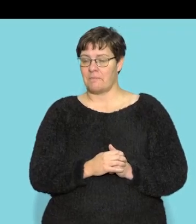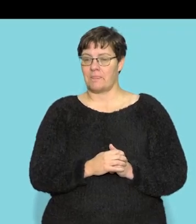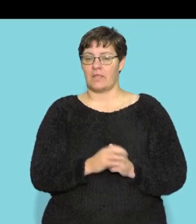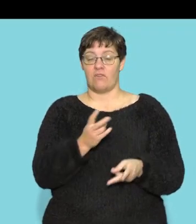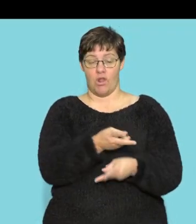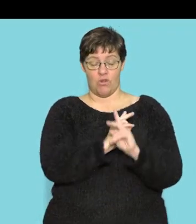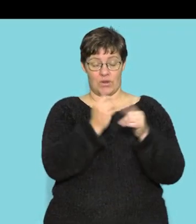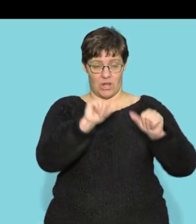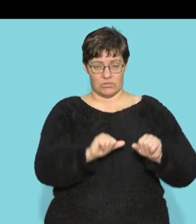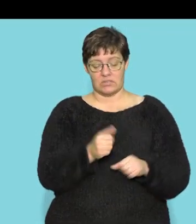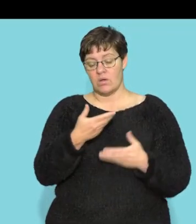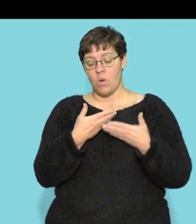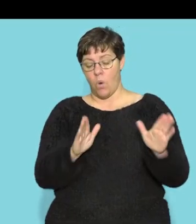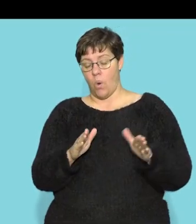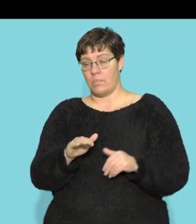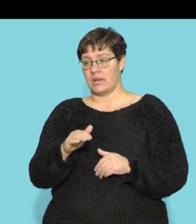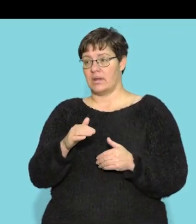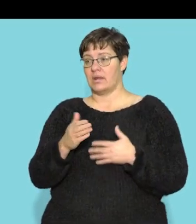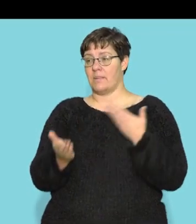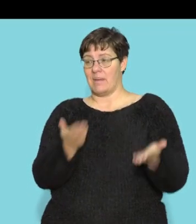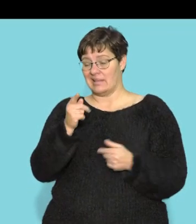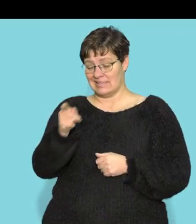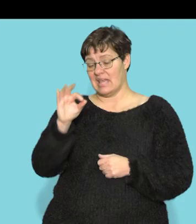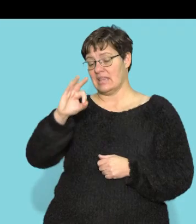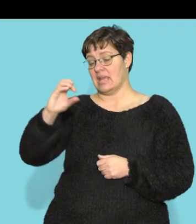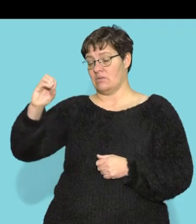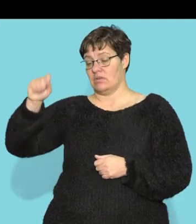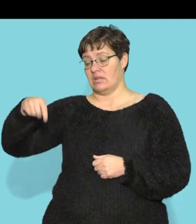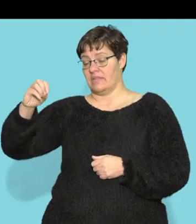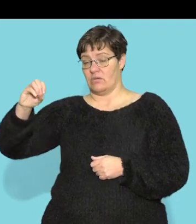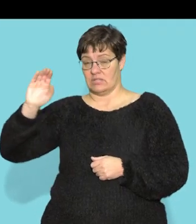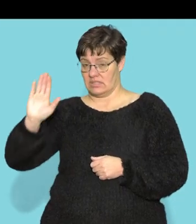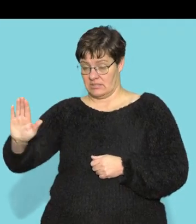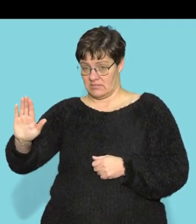go. There's my opening balance of 300,000.